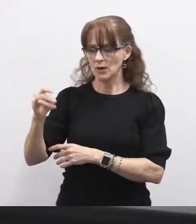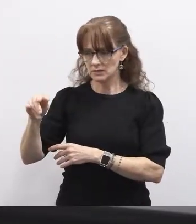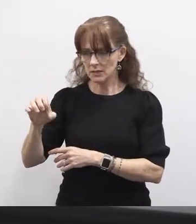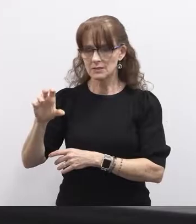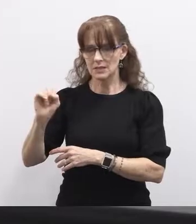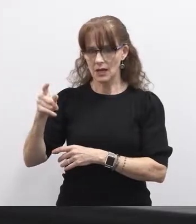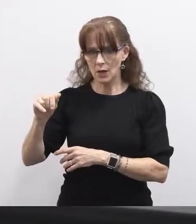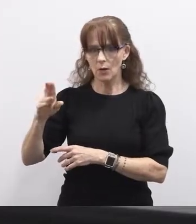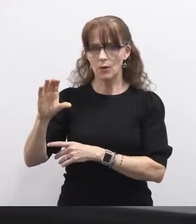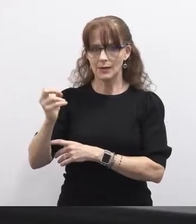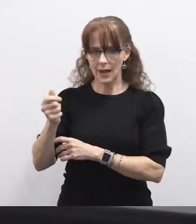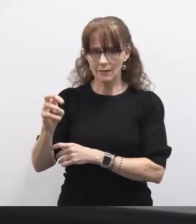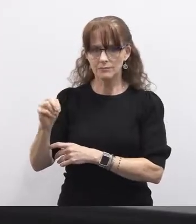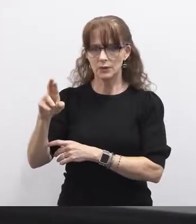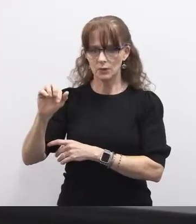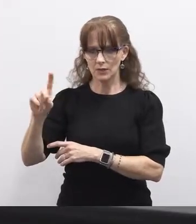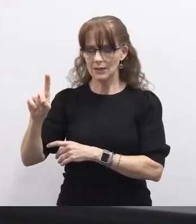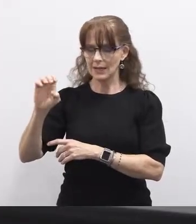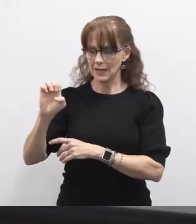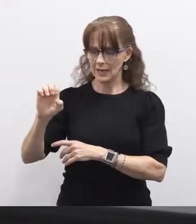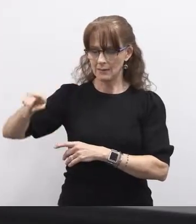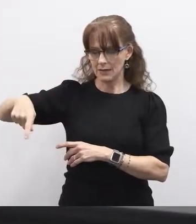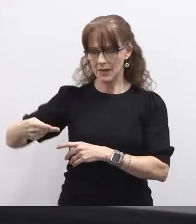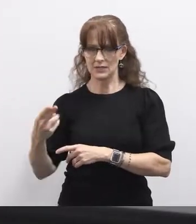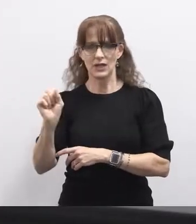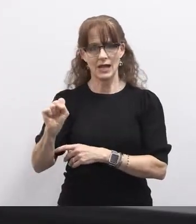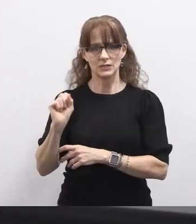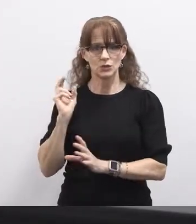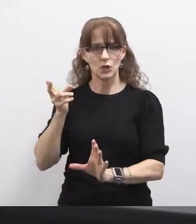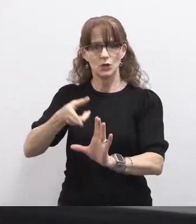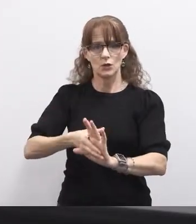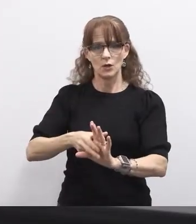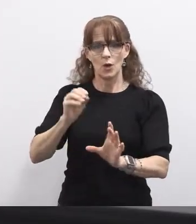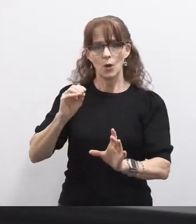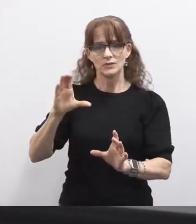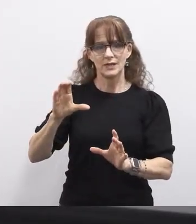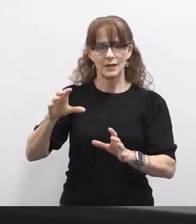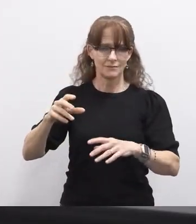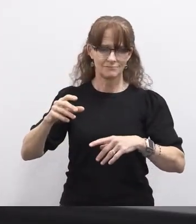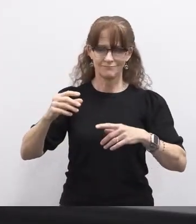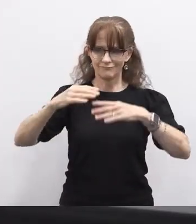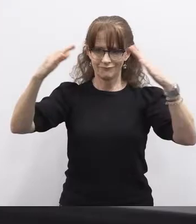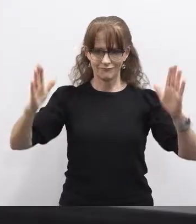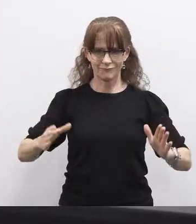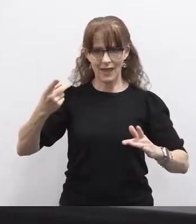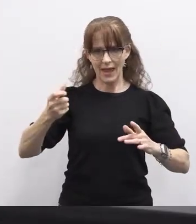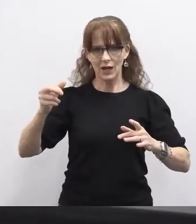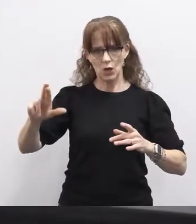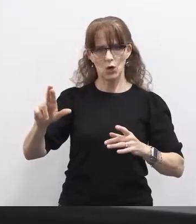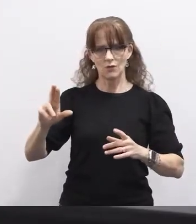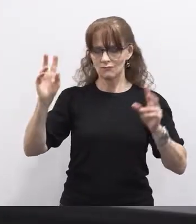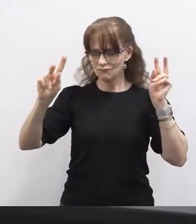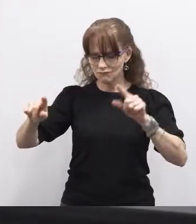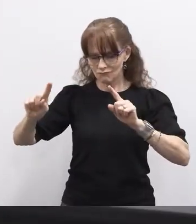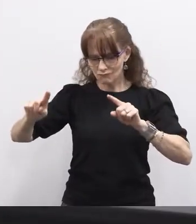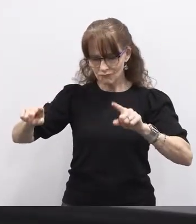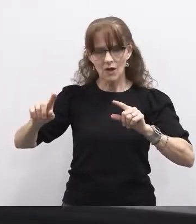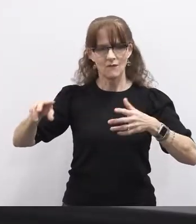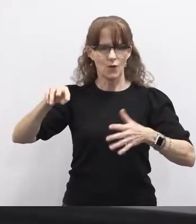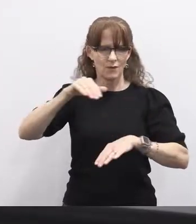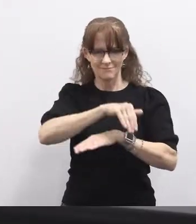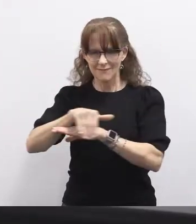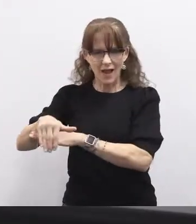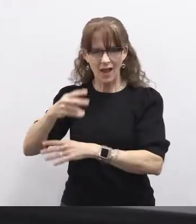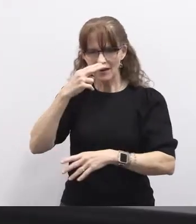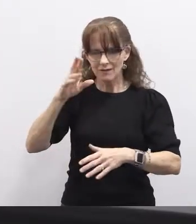Reed, CAMS, and EPHS joined us at the OC Hangar for an awesome night of dance and fun. Our students